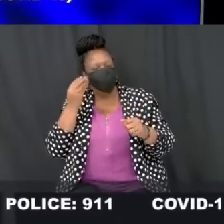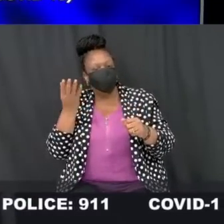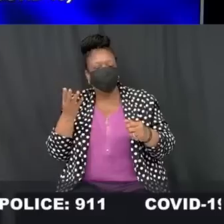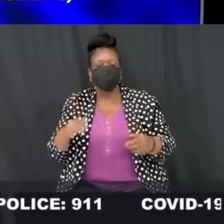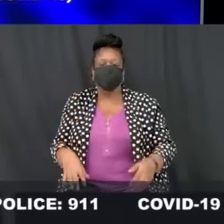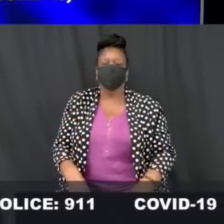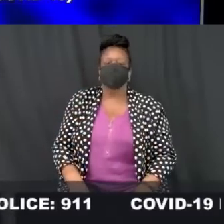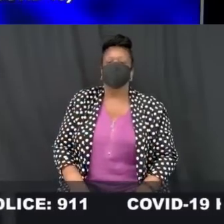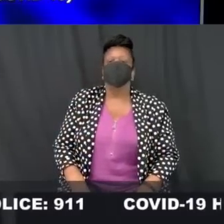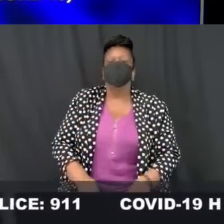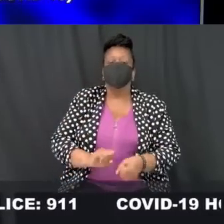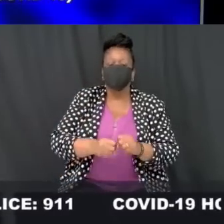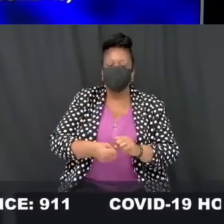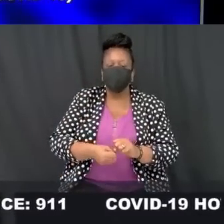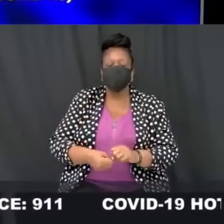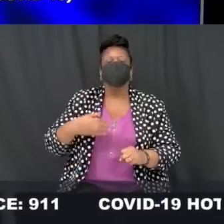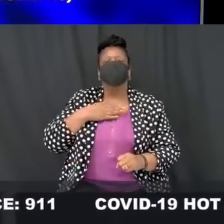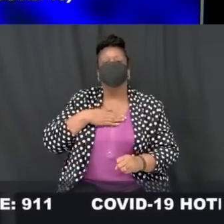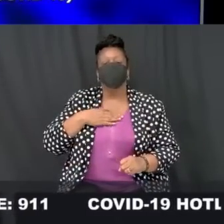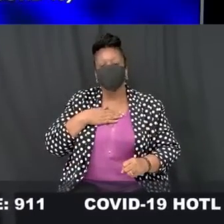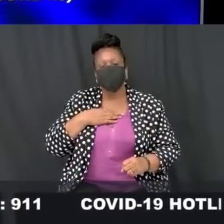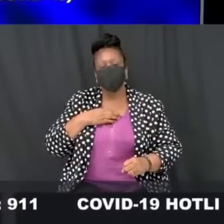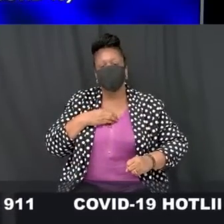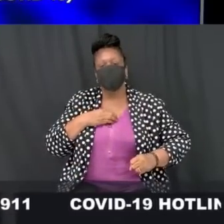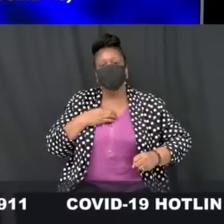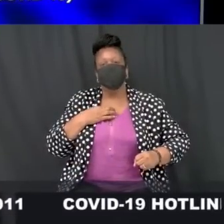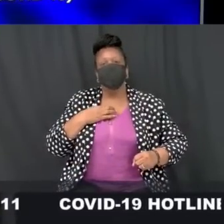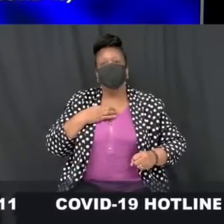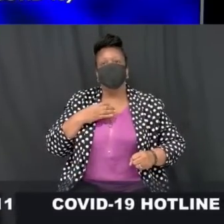the best as the CPL Games will start tomorrow,